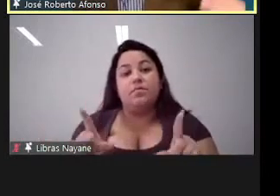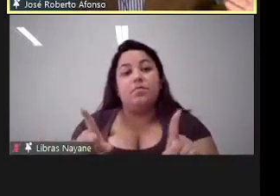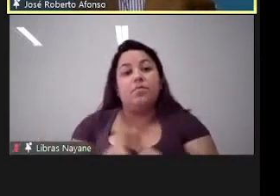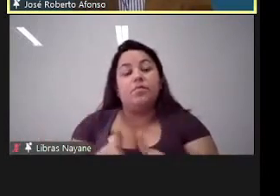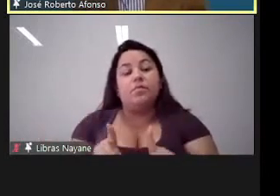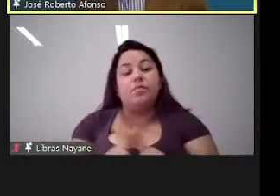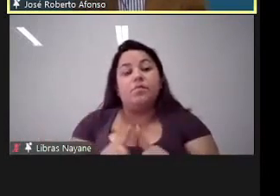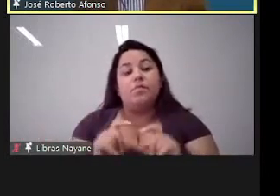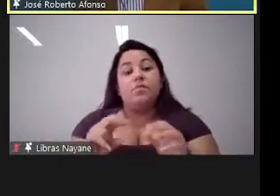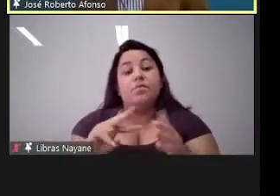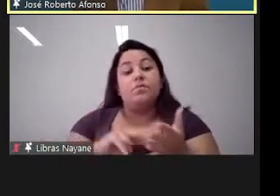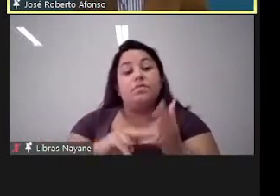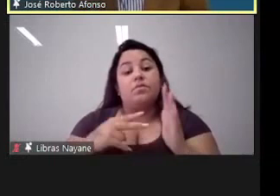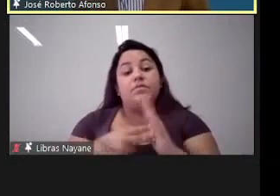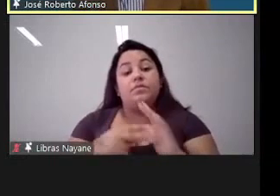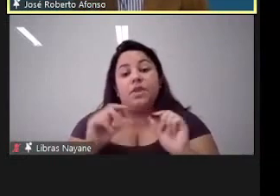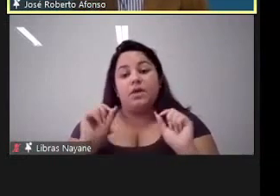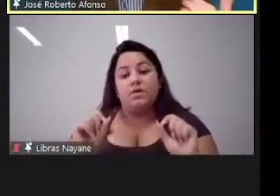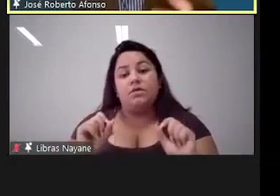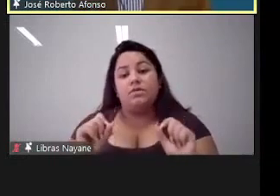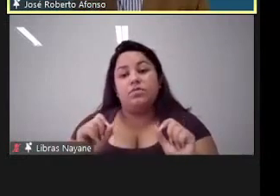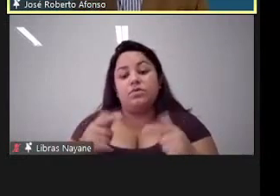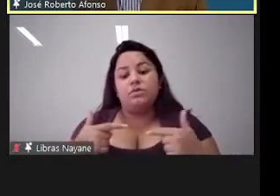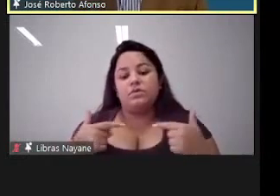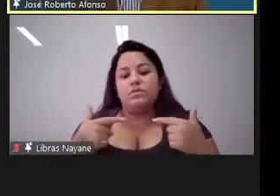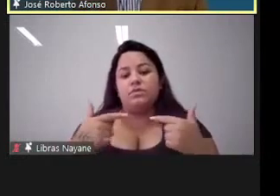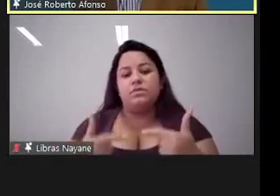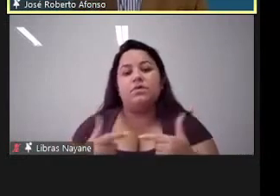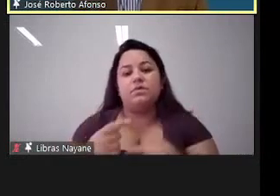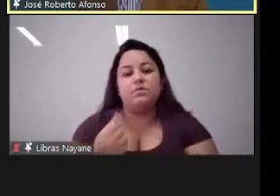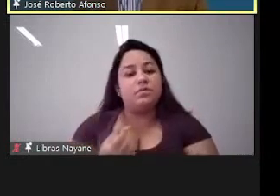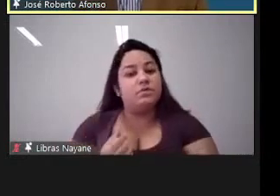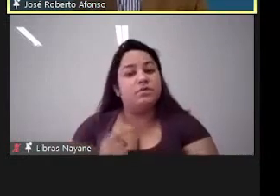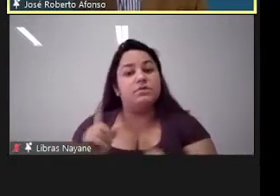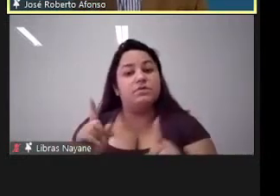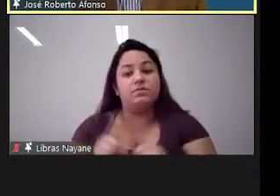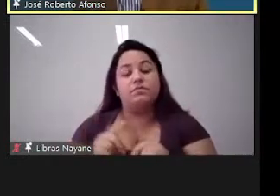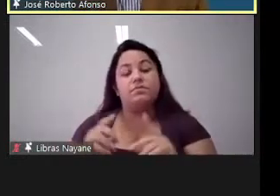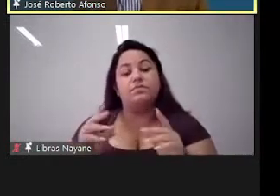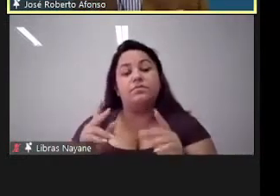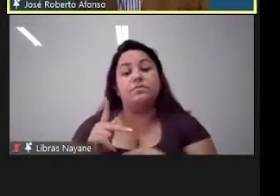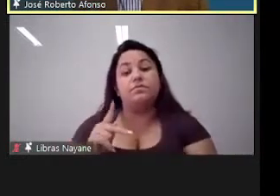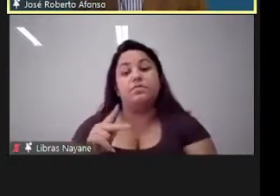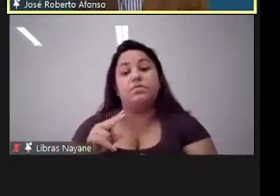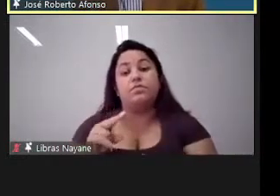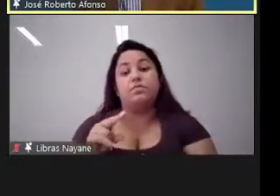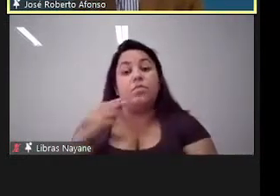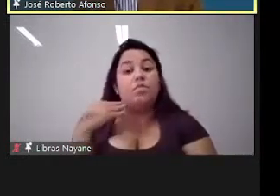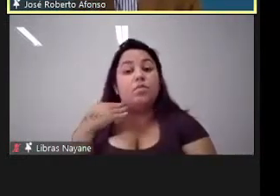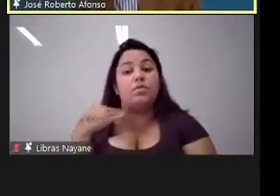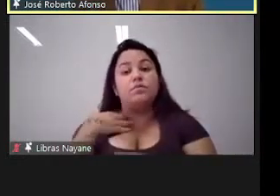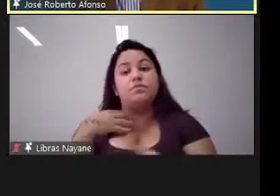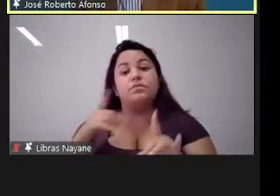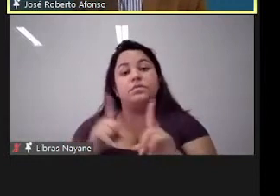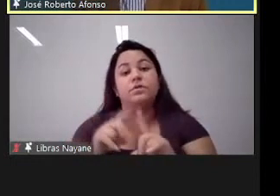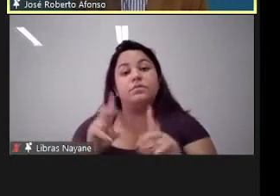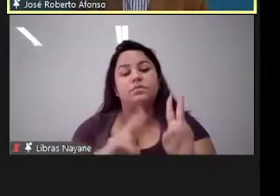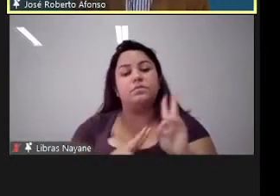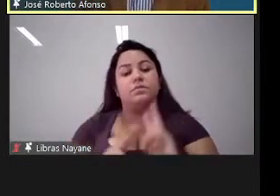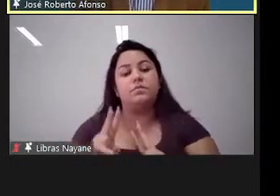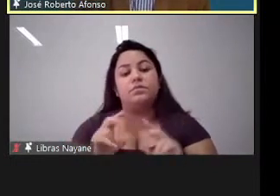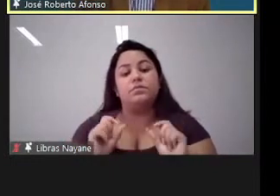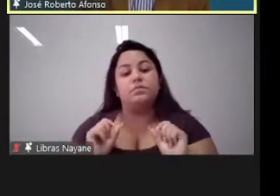directly to the Social Security. So on the other hand, we have this